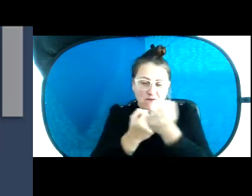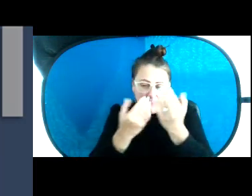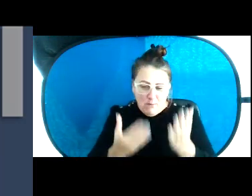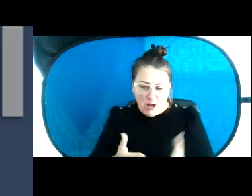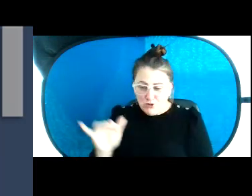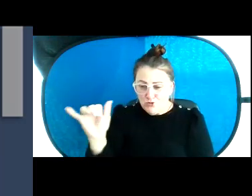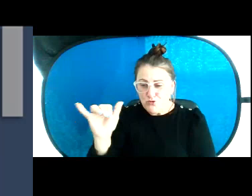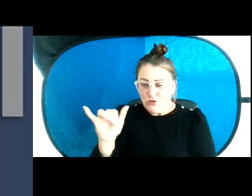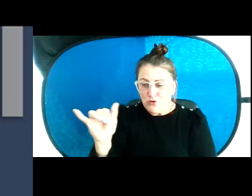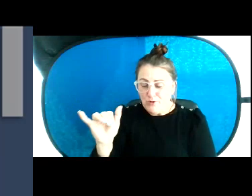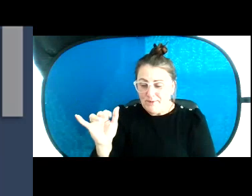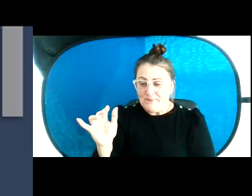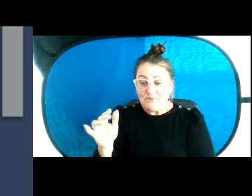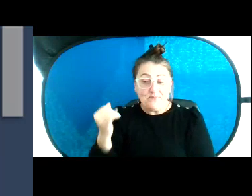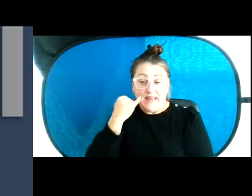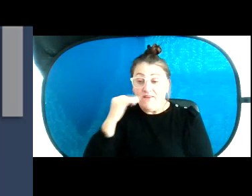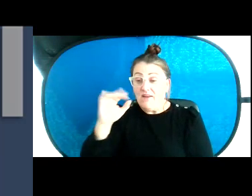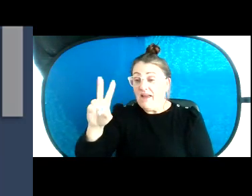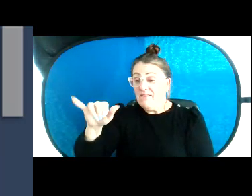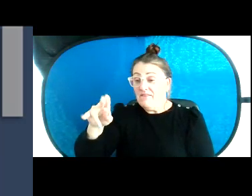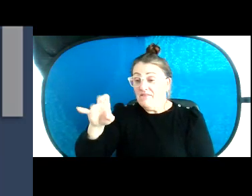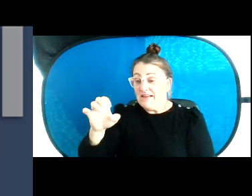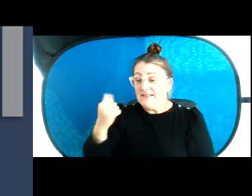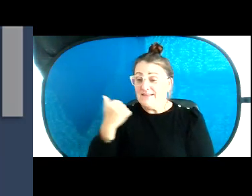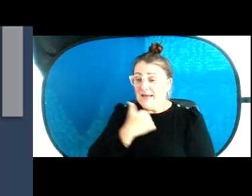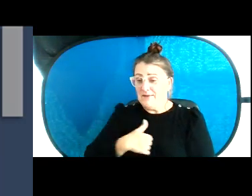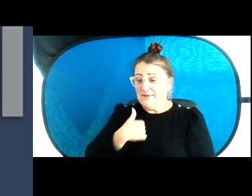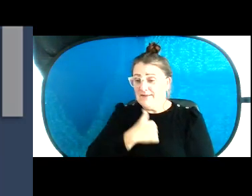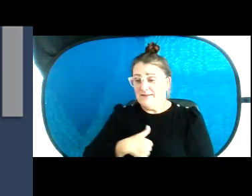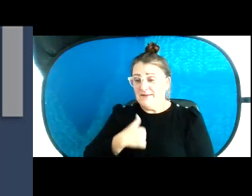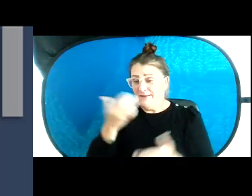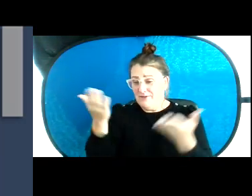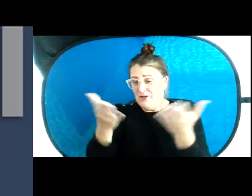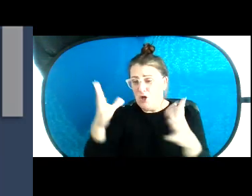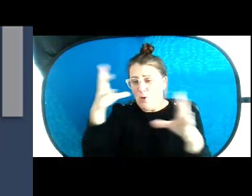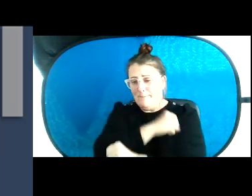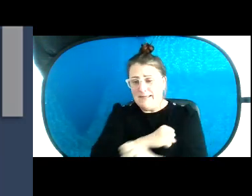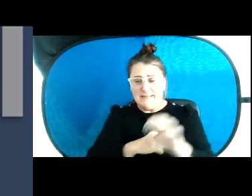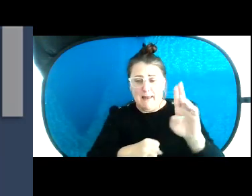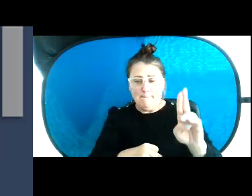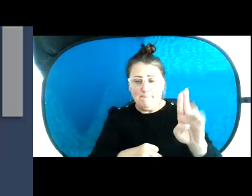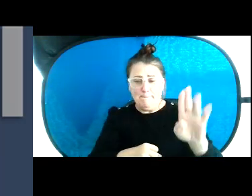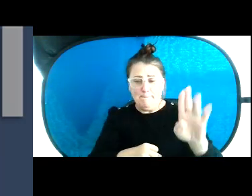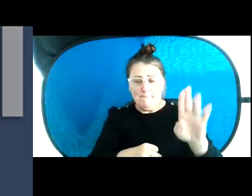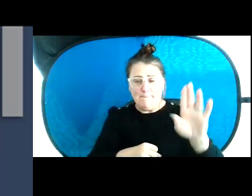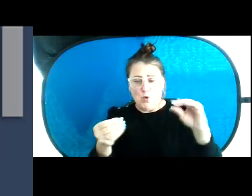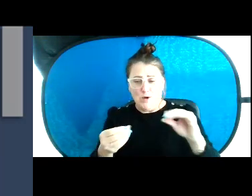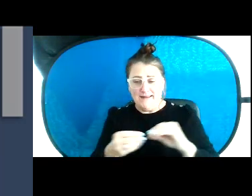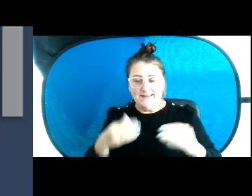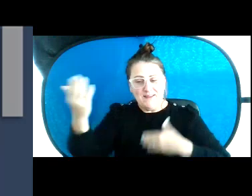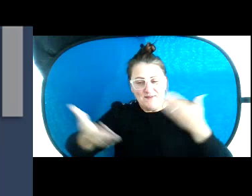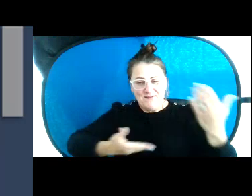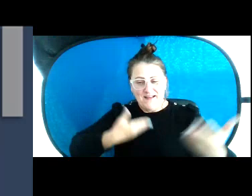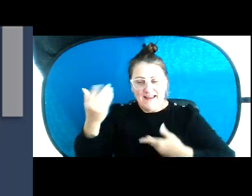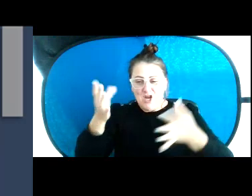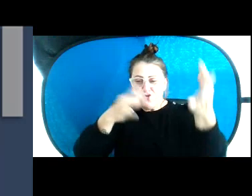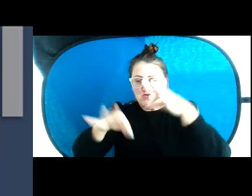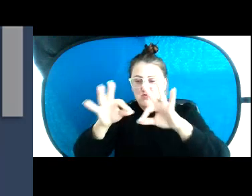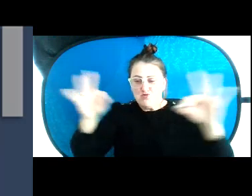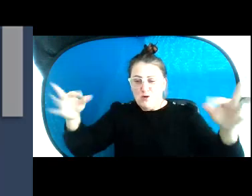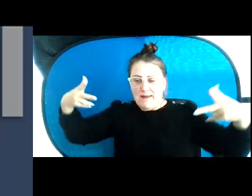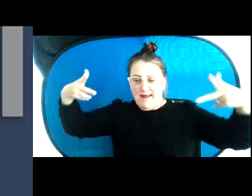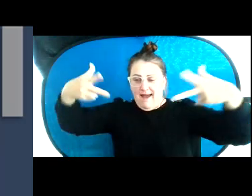If Vince Mamano's in the crowd, I'm sorry you missed the bus tour. We hope to invite you all to our next major ribbon cutting. Thank you from everyone in Butte